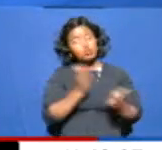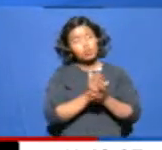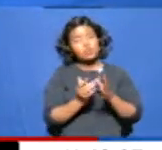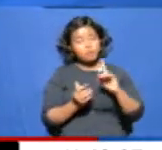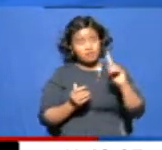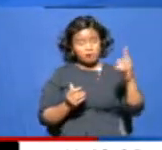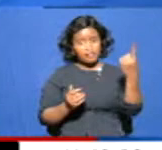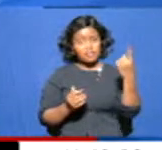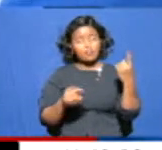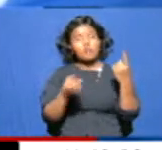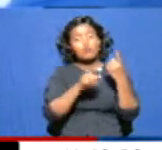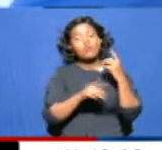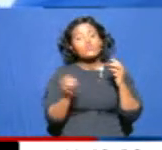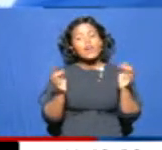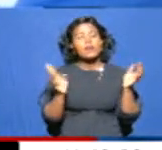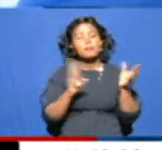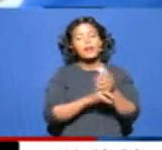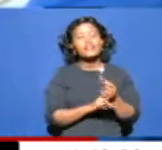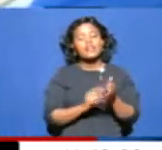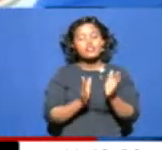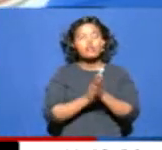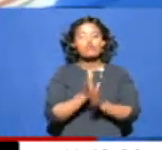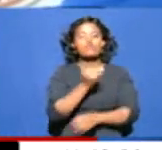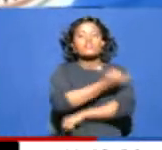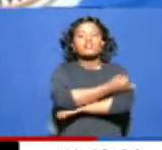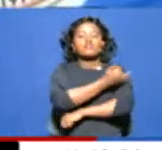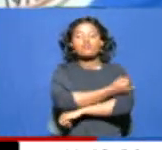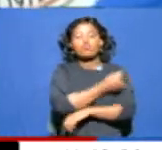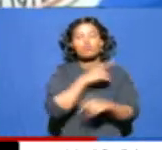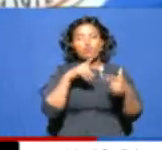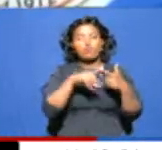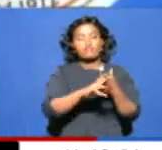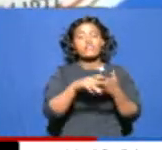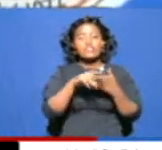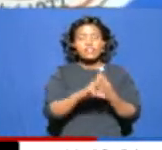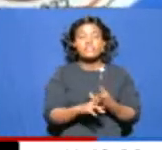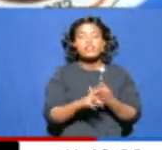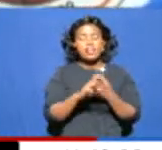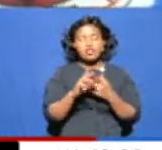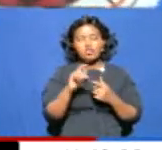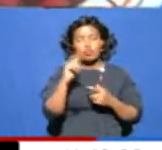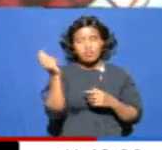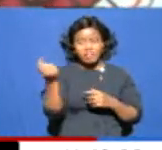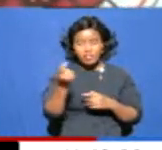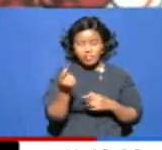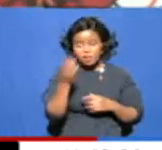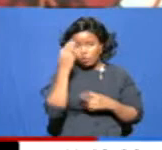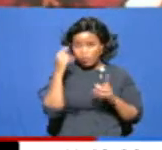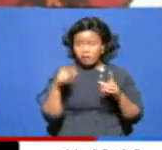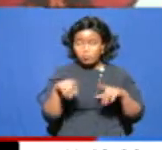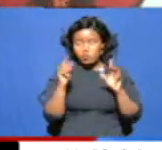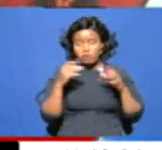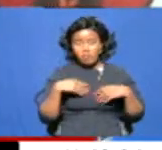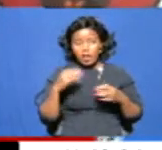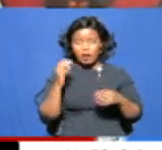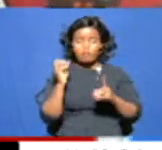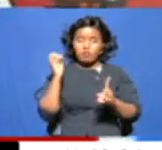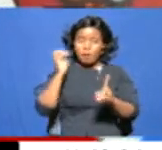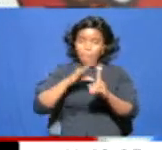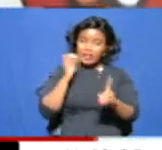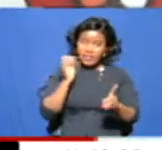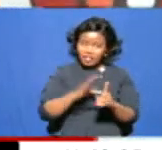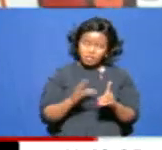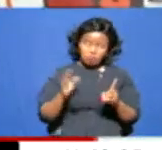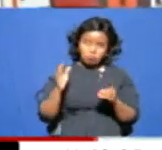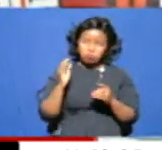partnering with the Institution of Engineers of Kenya, because they have a very vibrant capacity and mentorship chapter.